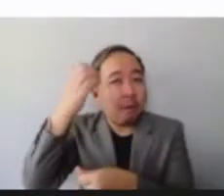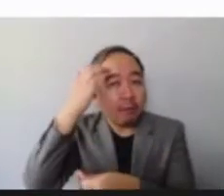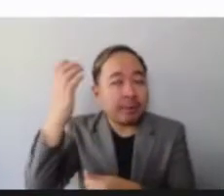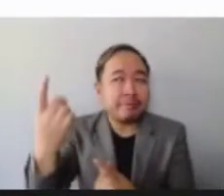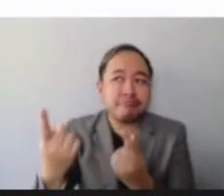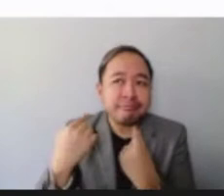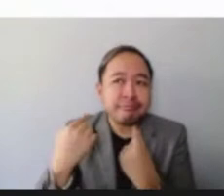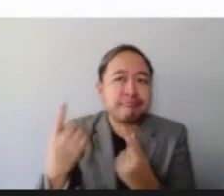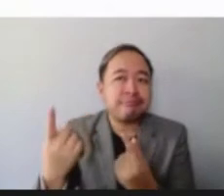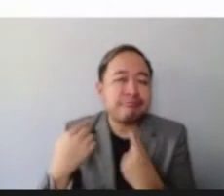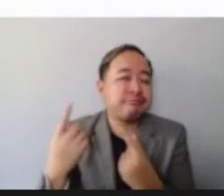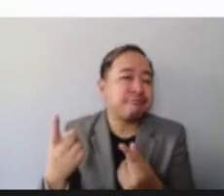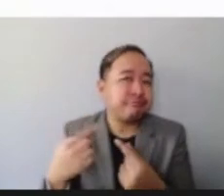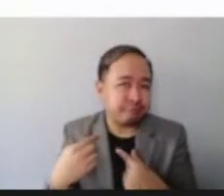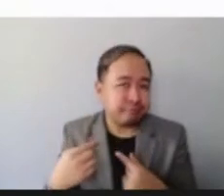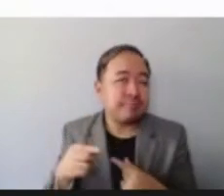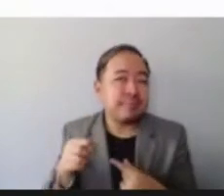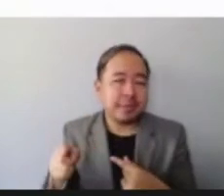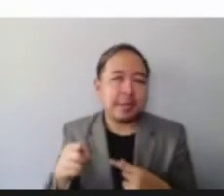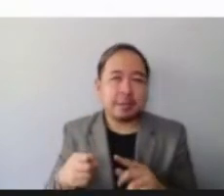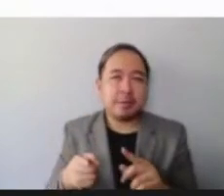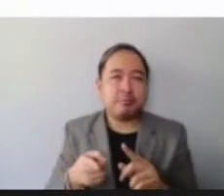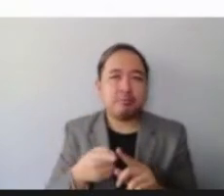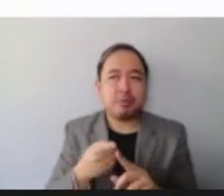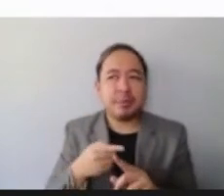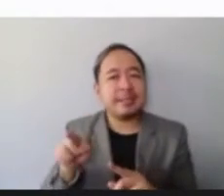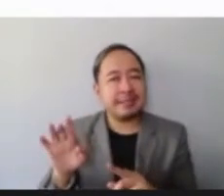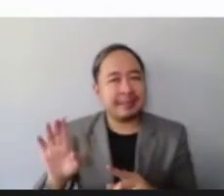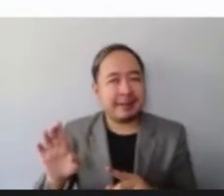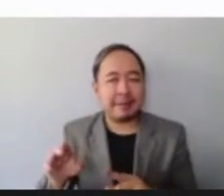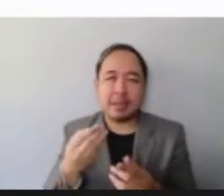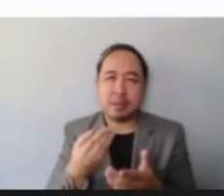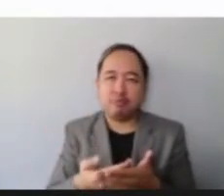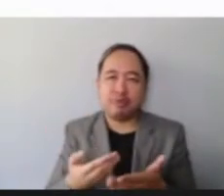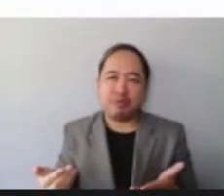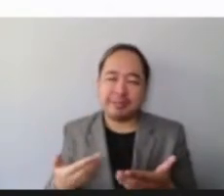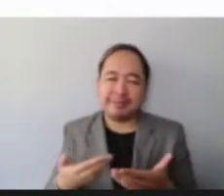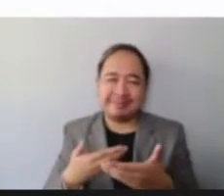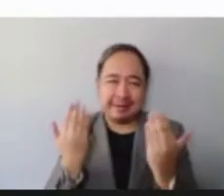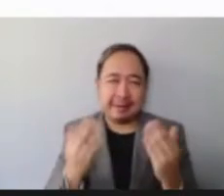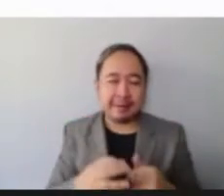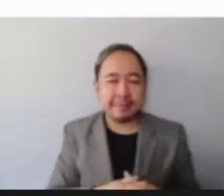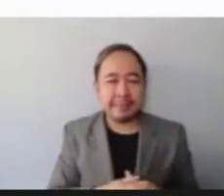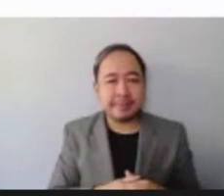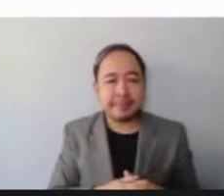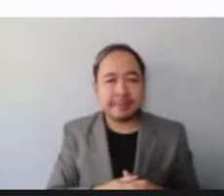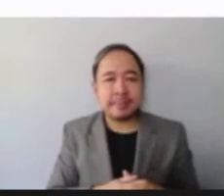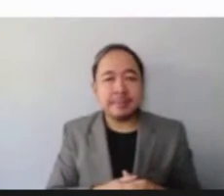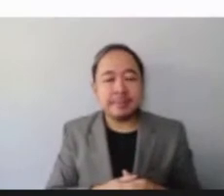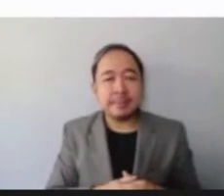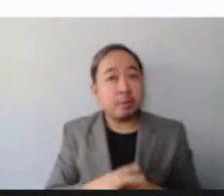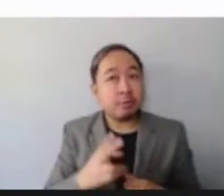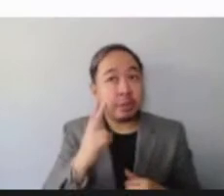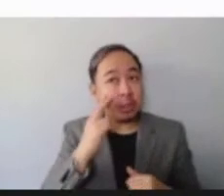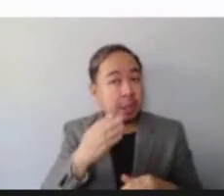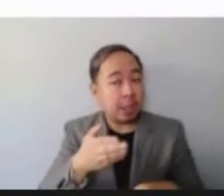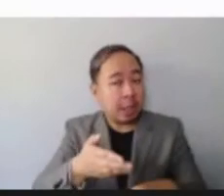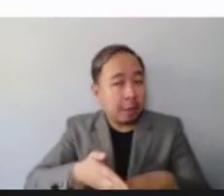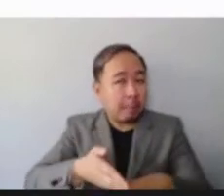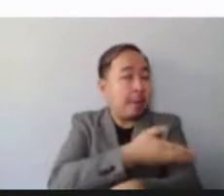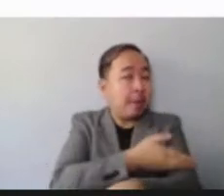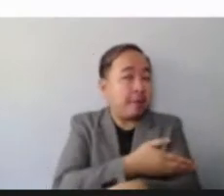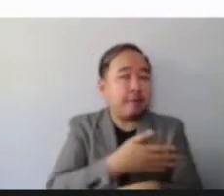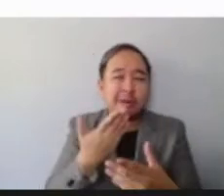respondents the main issue are lack of resources the views on how much progress has been made on Regional